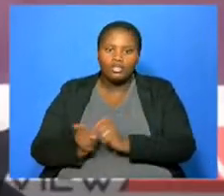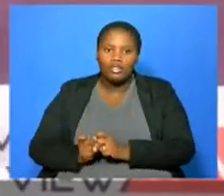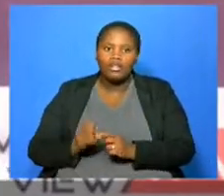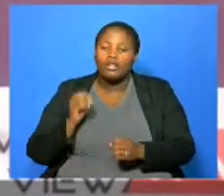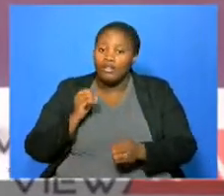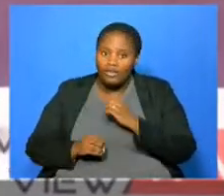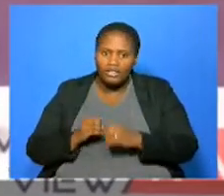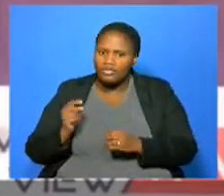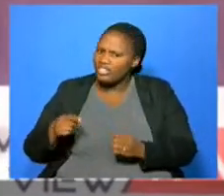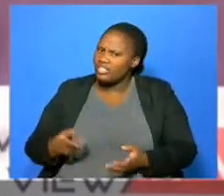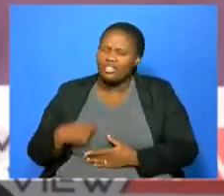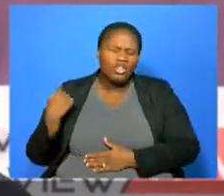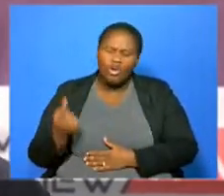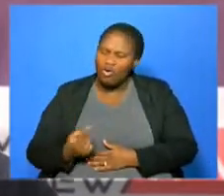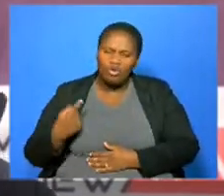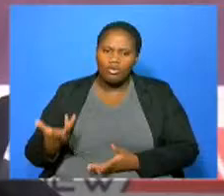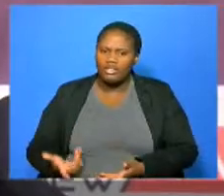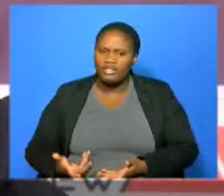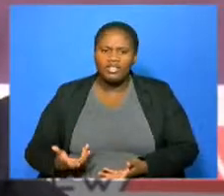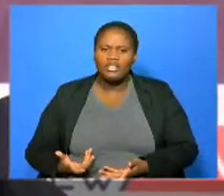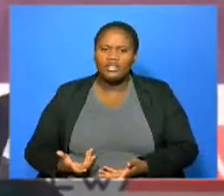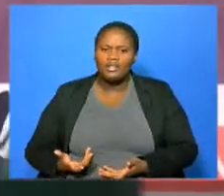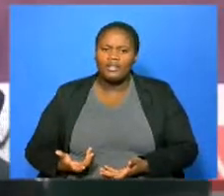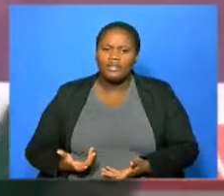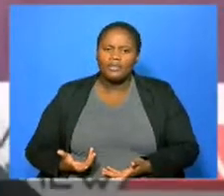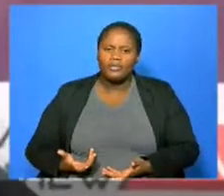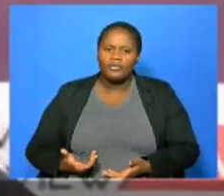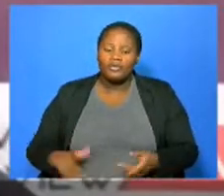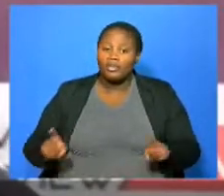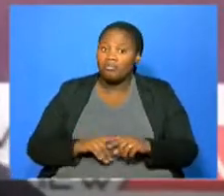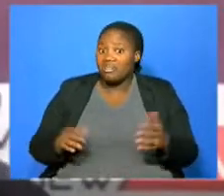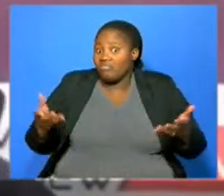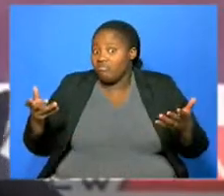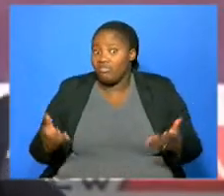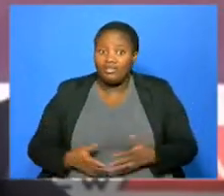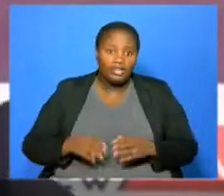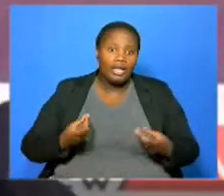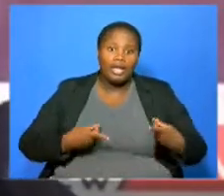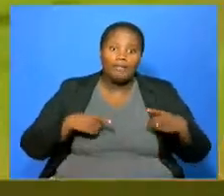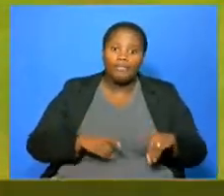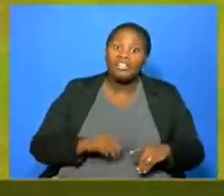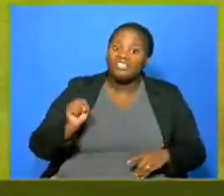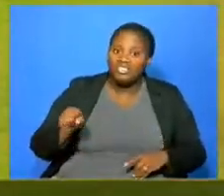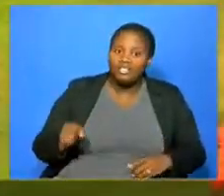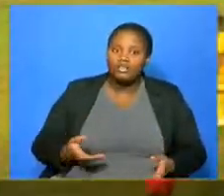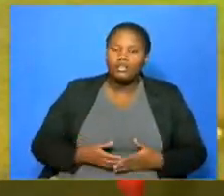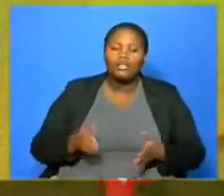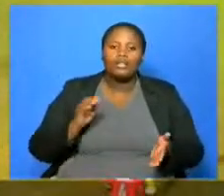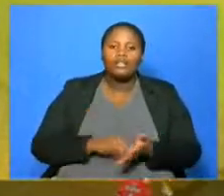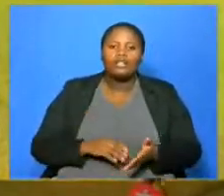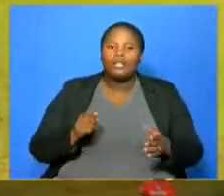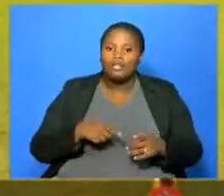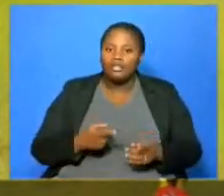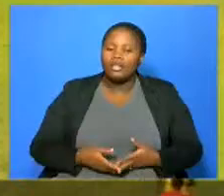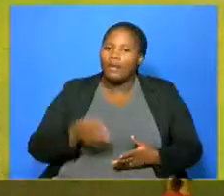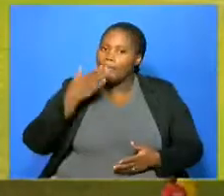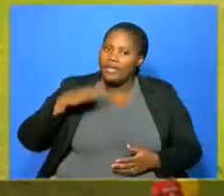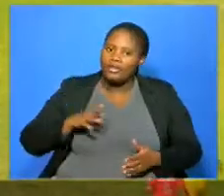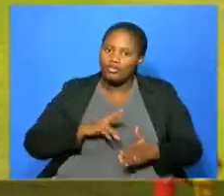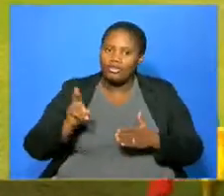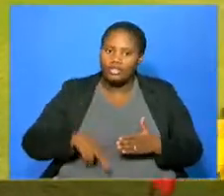on these things, I mean, almost every day. But it is what it is. What can we do? A very disappointing result,